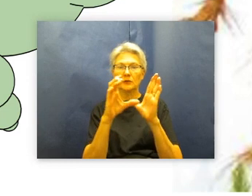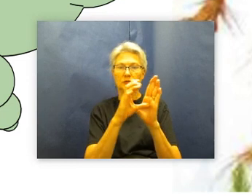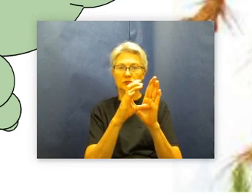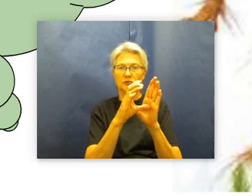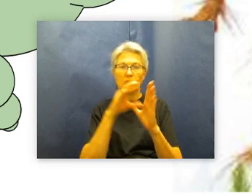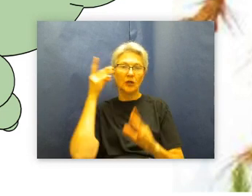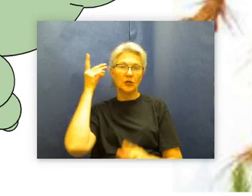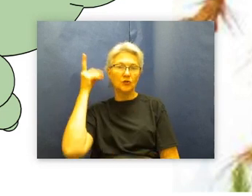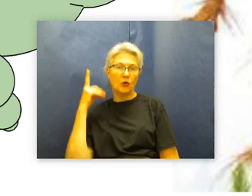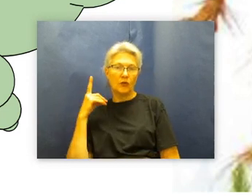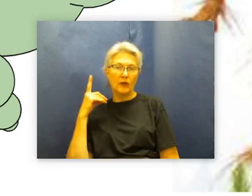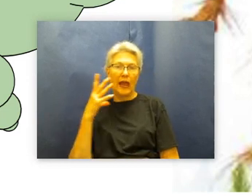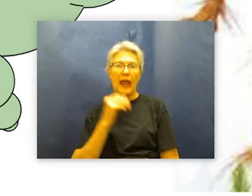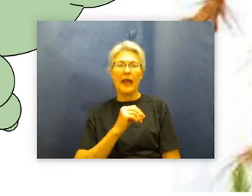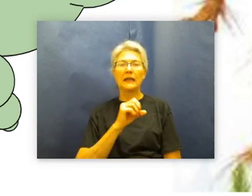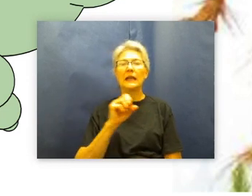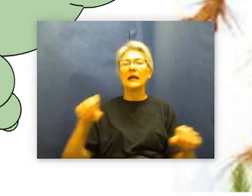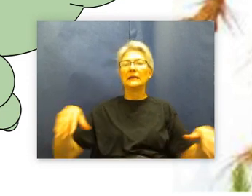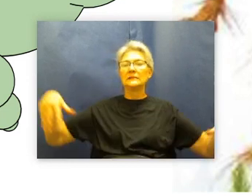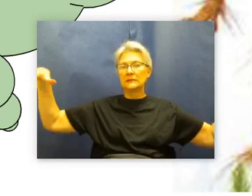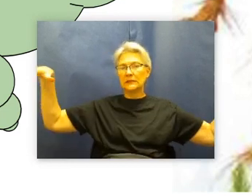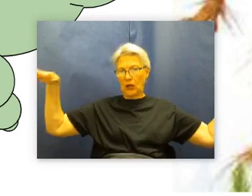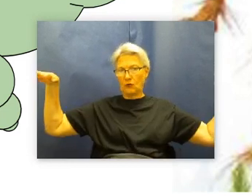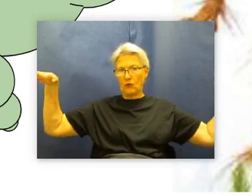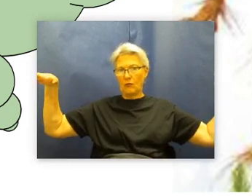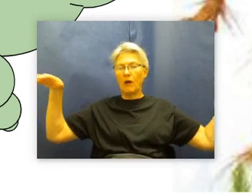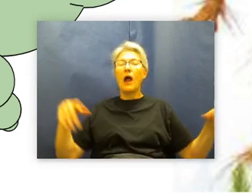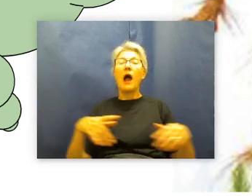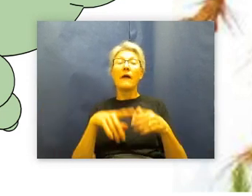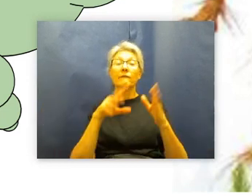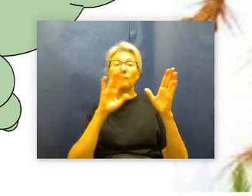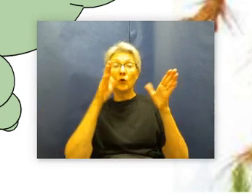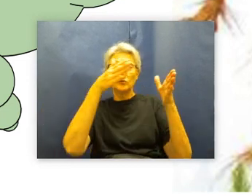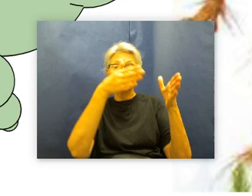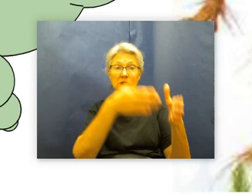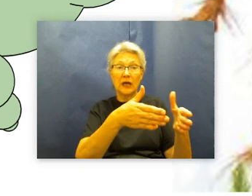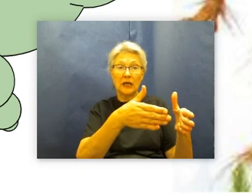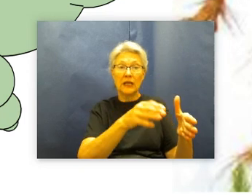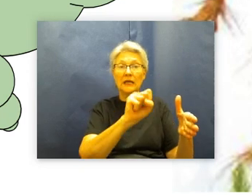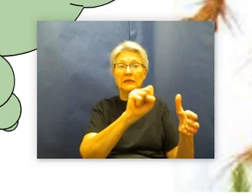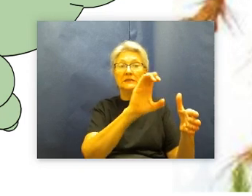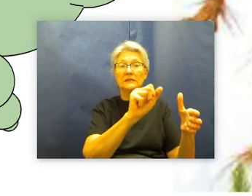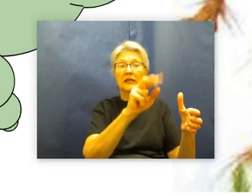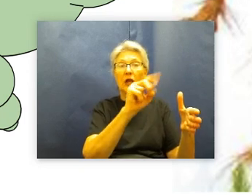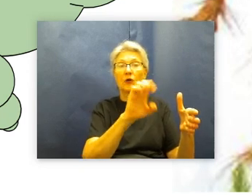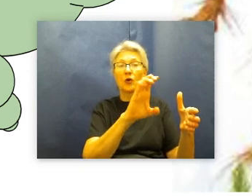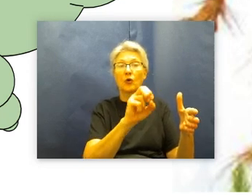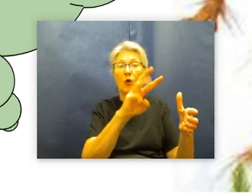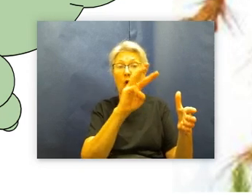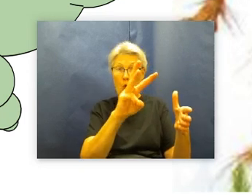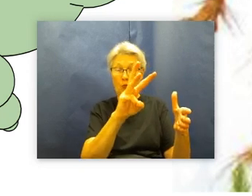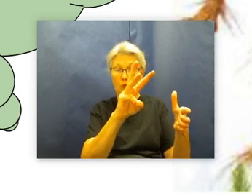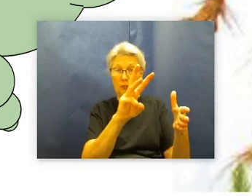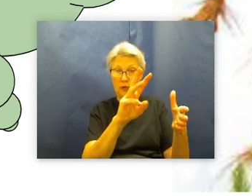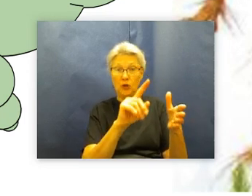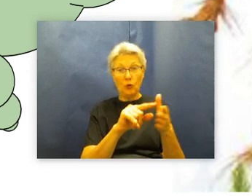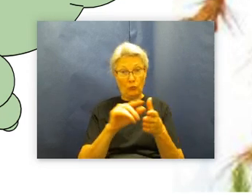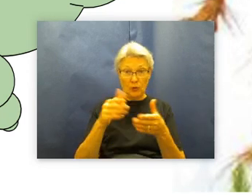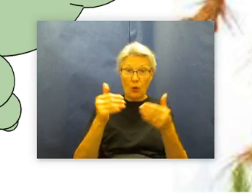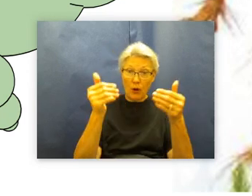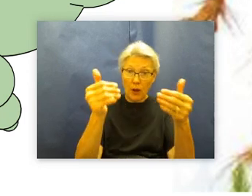Dorothy and Scarecrow. Here, I am focusing on Scarecrow. However, you are more than welcome to add more words into